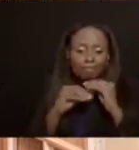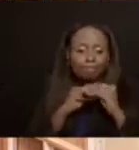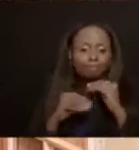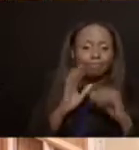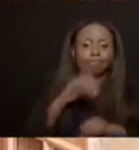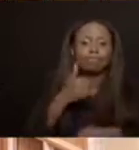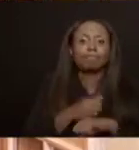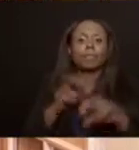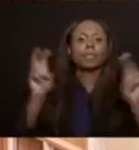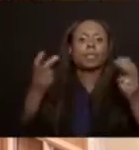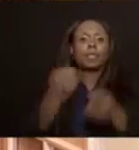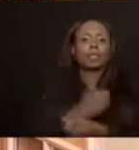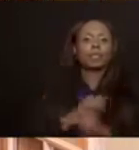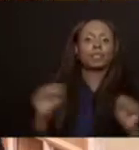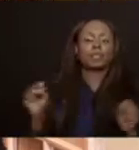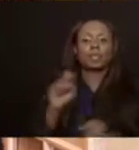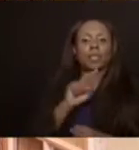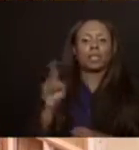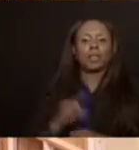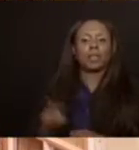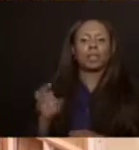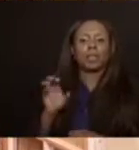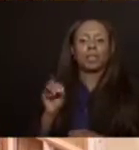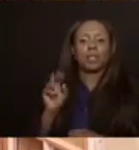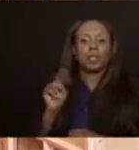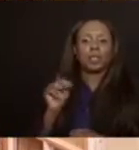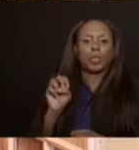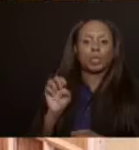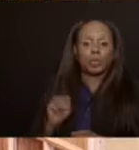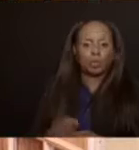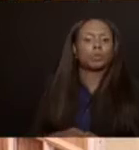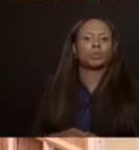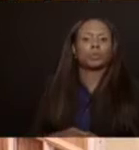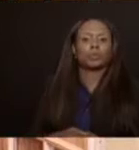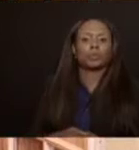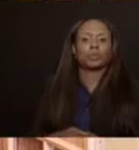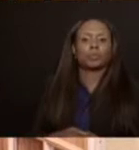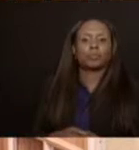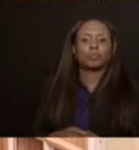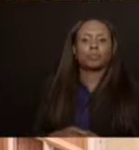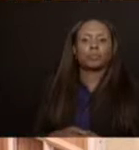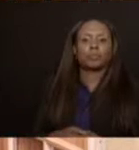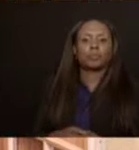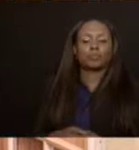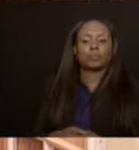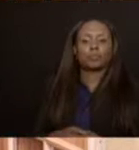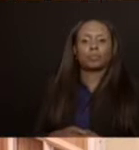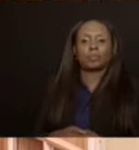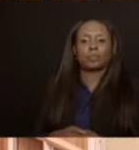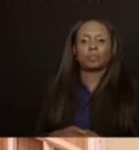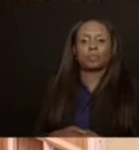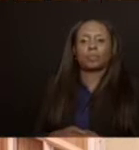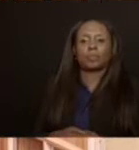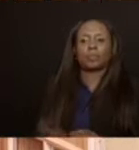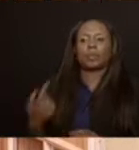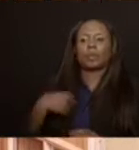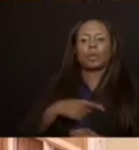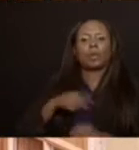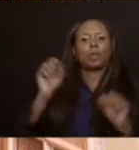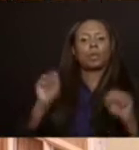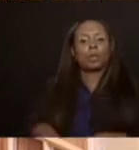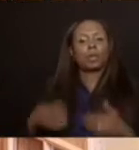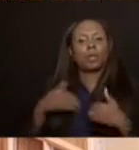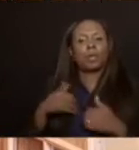of the next few weeks, so that this country goes into a position where people can have as normal a life